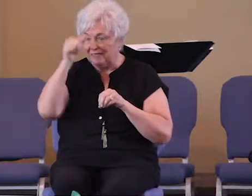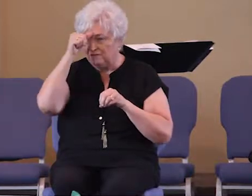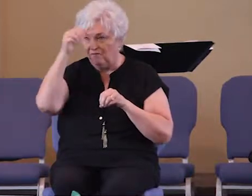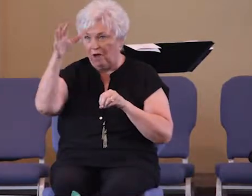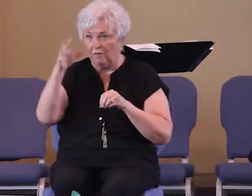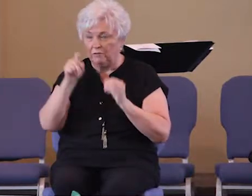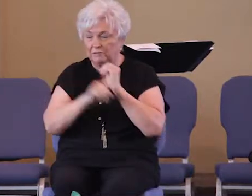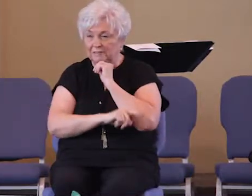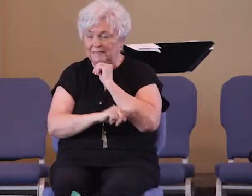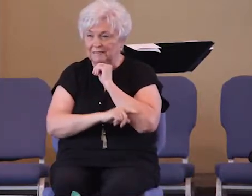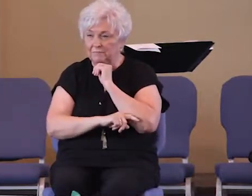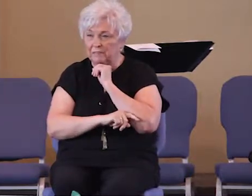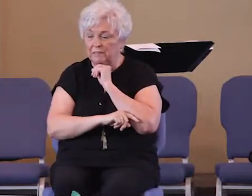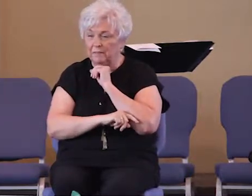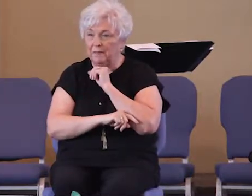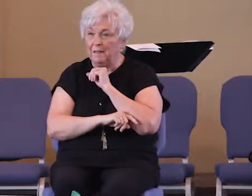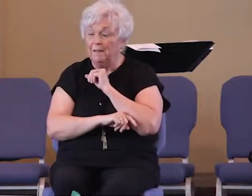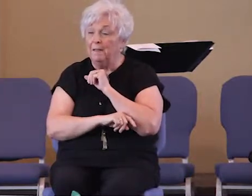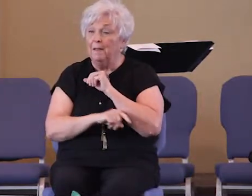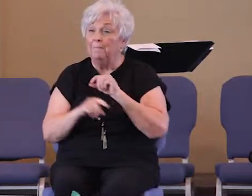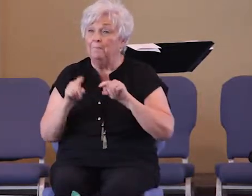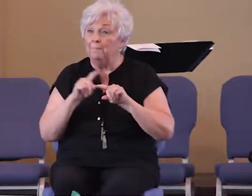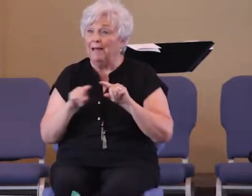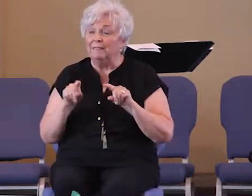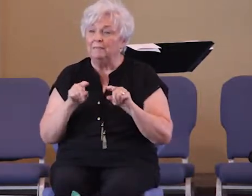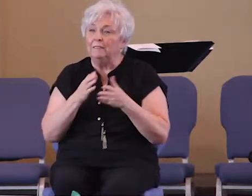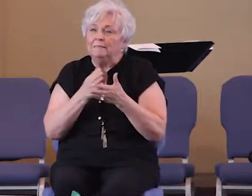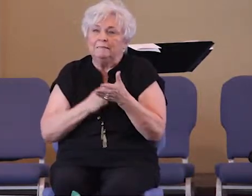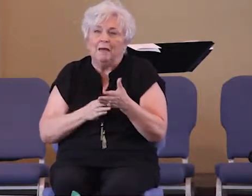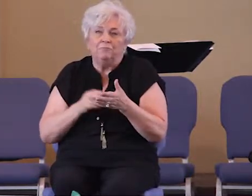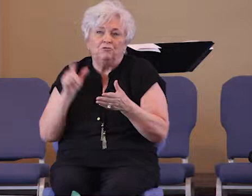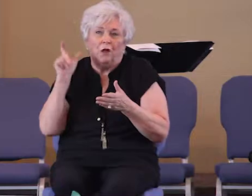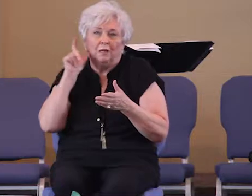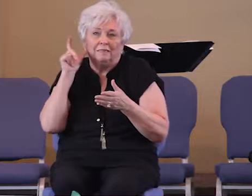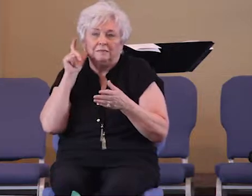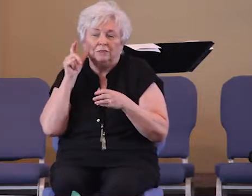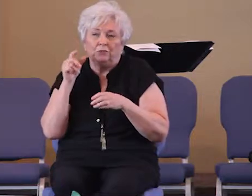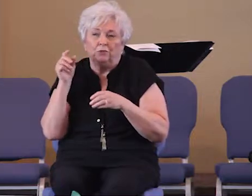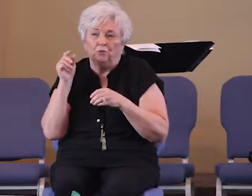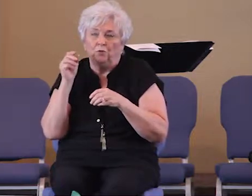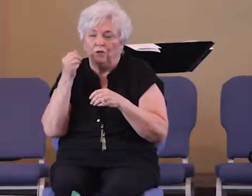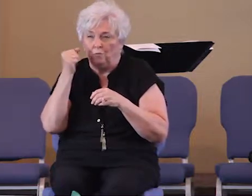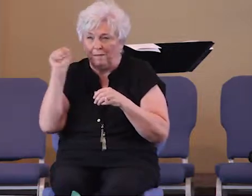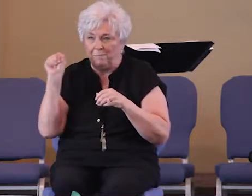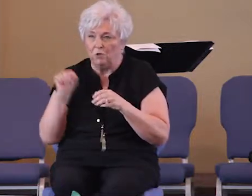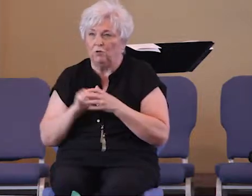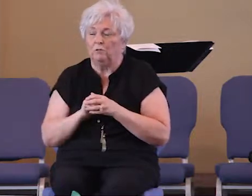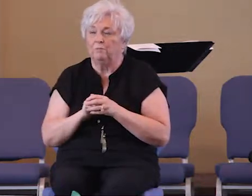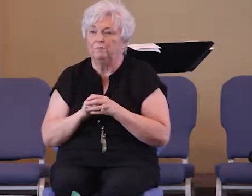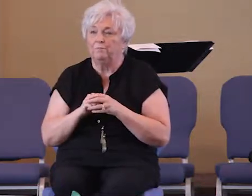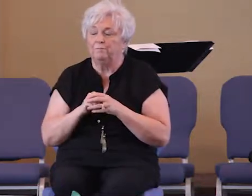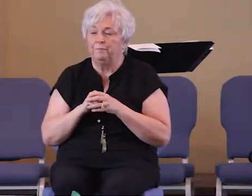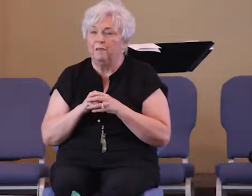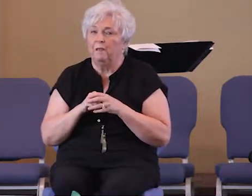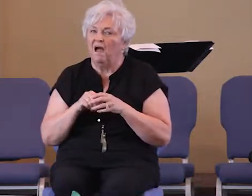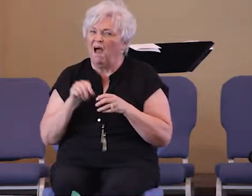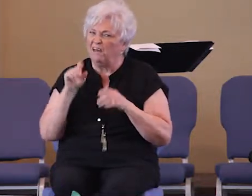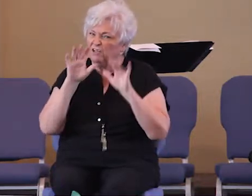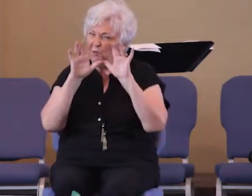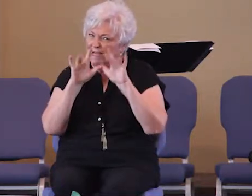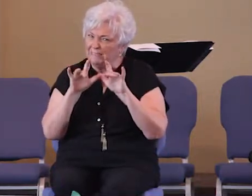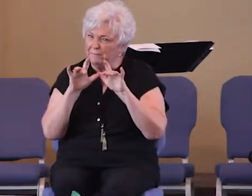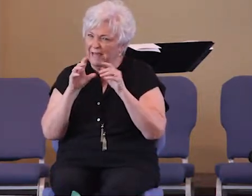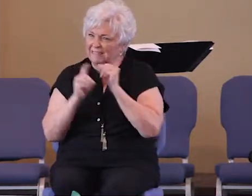then I need to expect discipline. And I need to accept it with